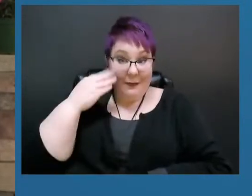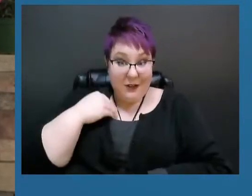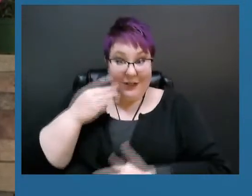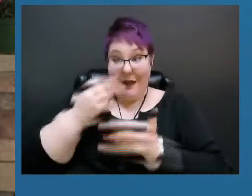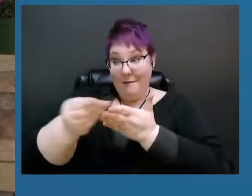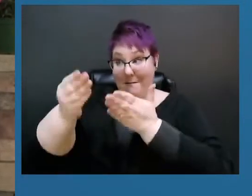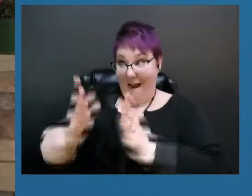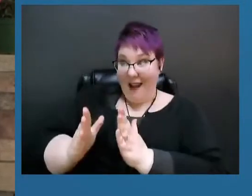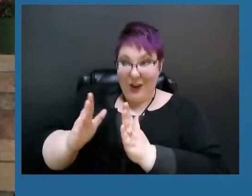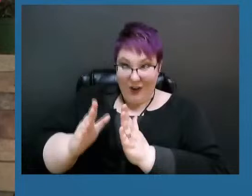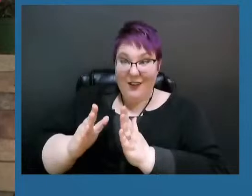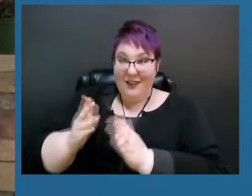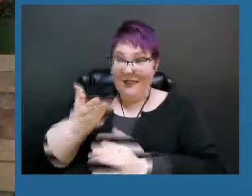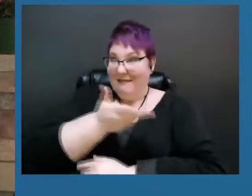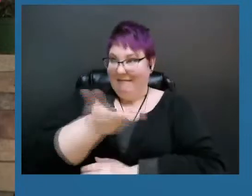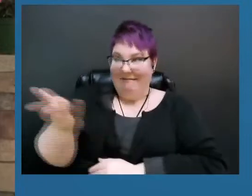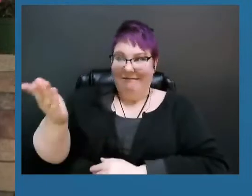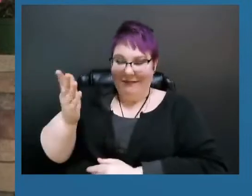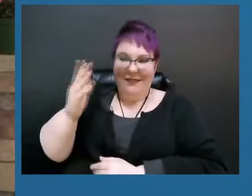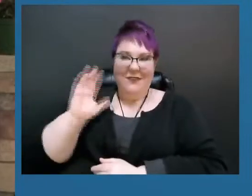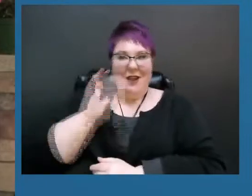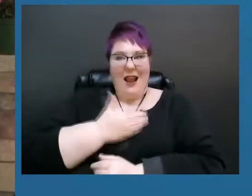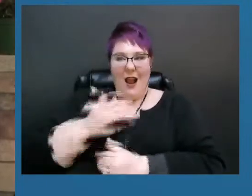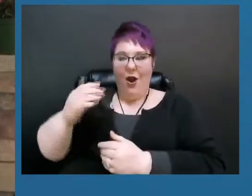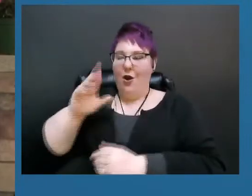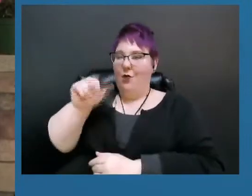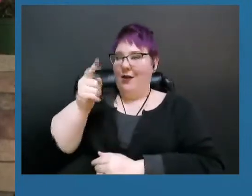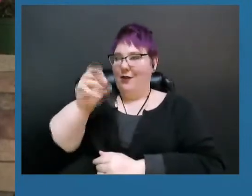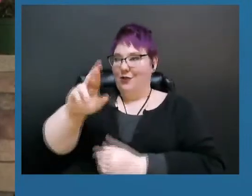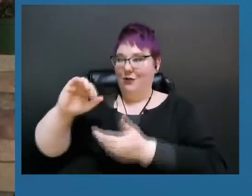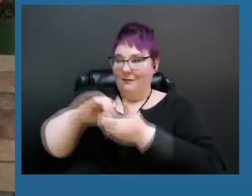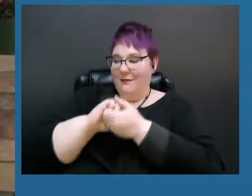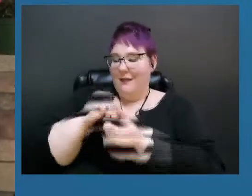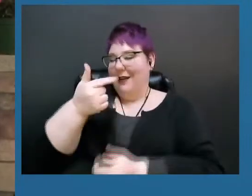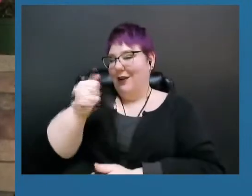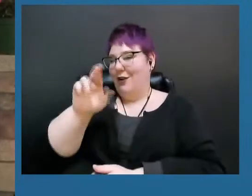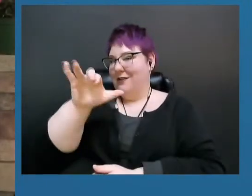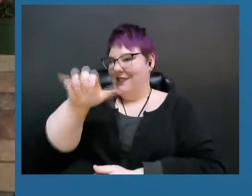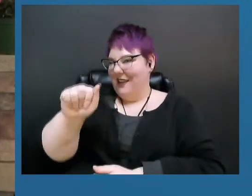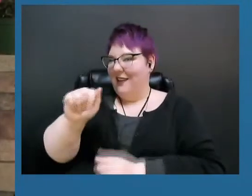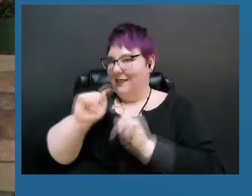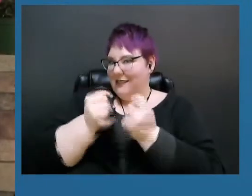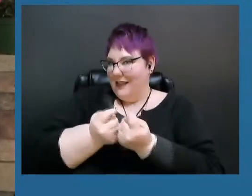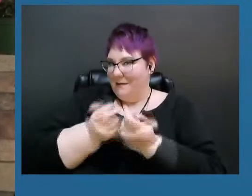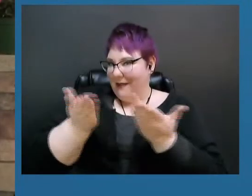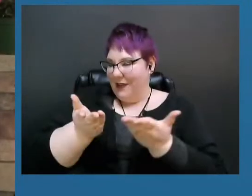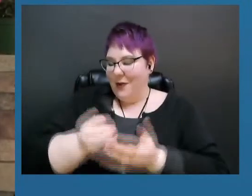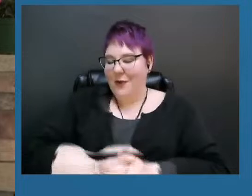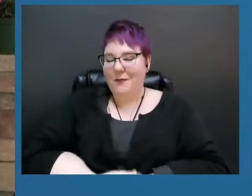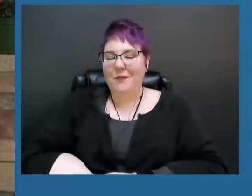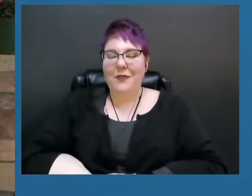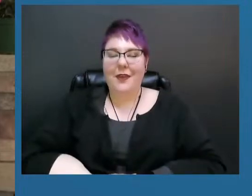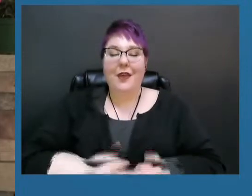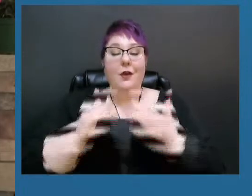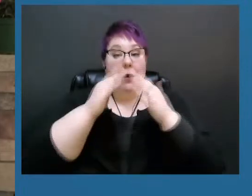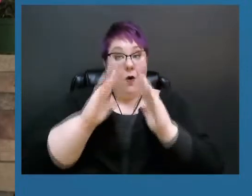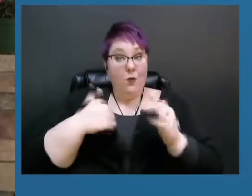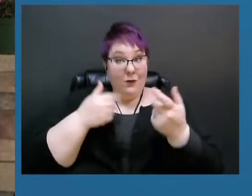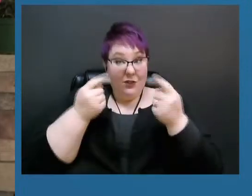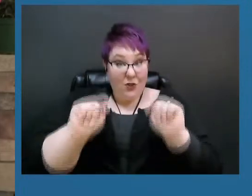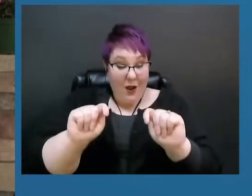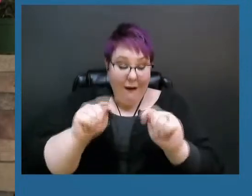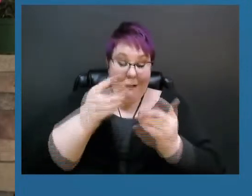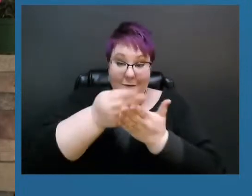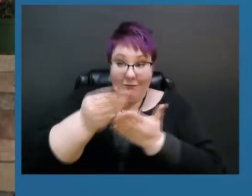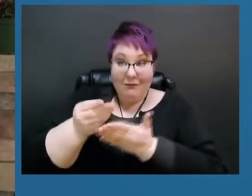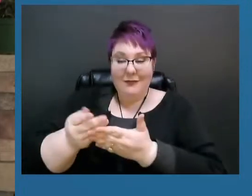the private market through our realtor partners, the Garcia team that's here today. The homes that we try to purchase are typically homes